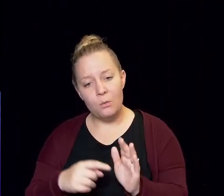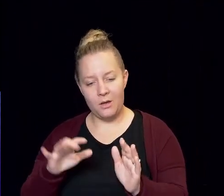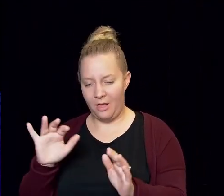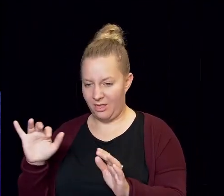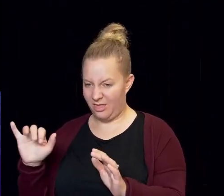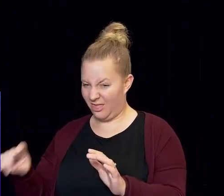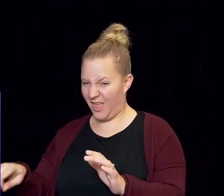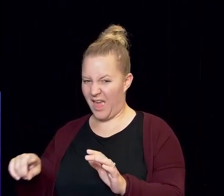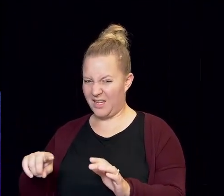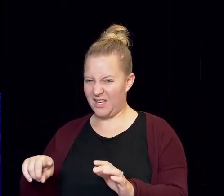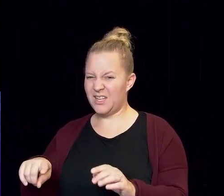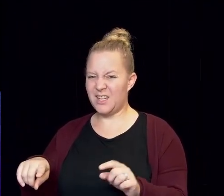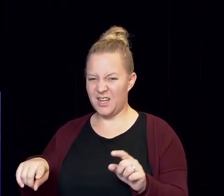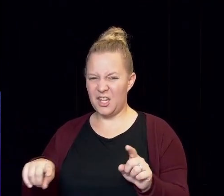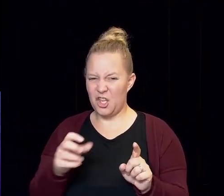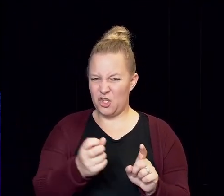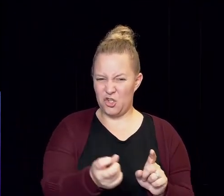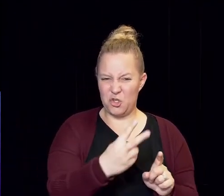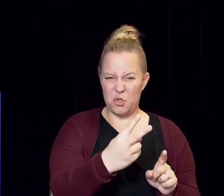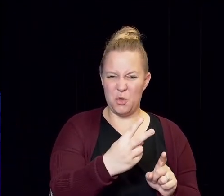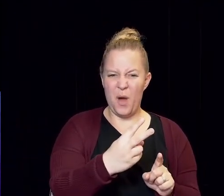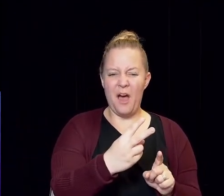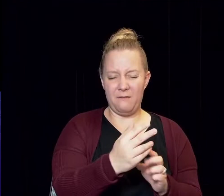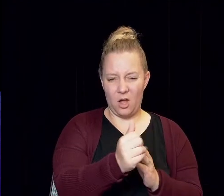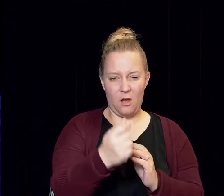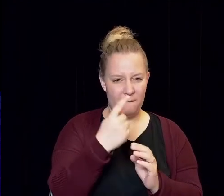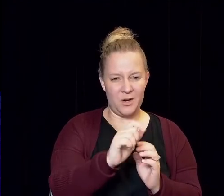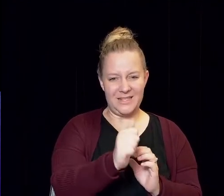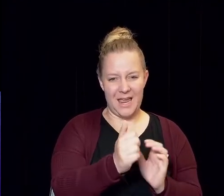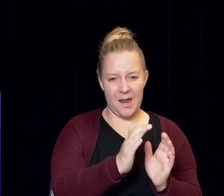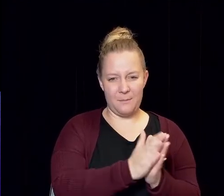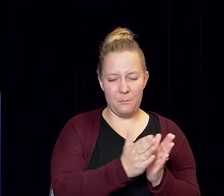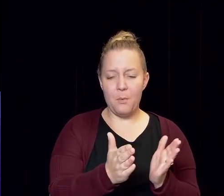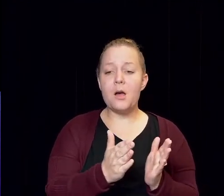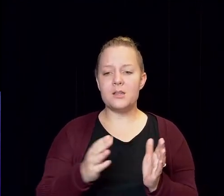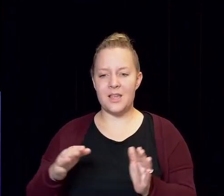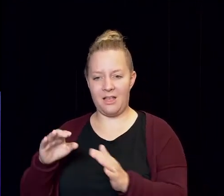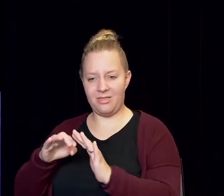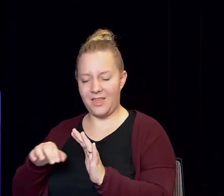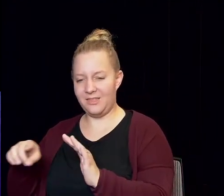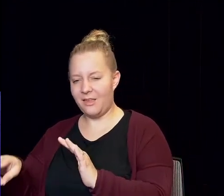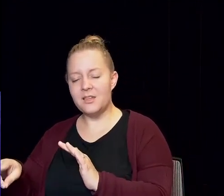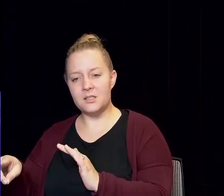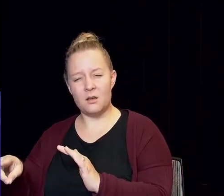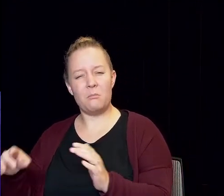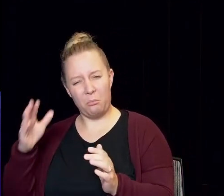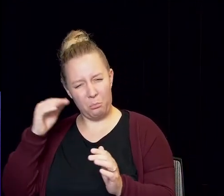for $12 for 10 books is a better buy because it's 5 cents cheaper per book.